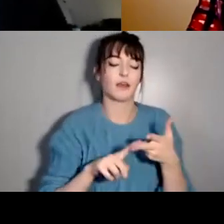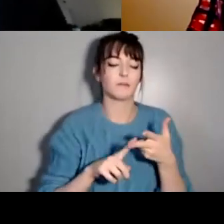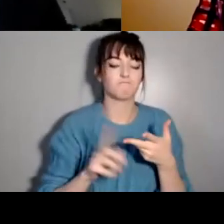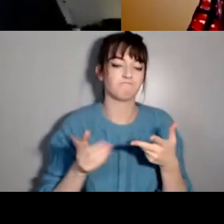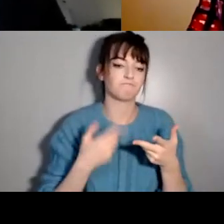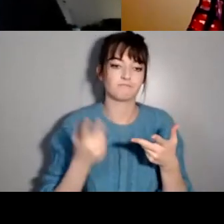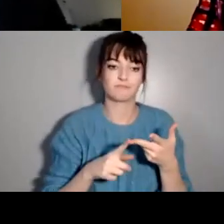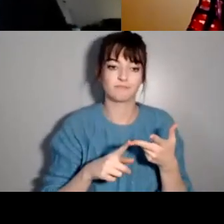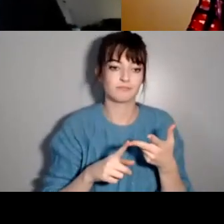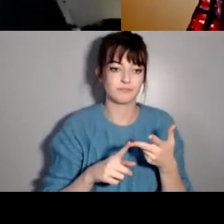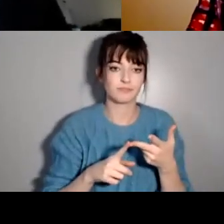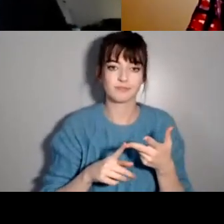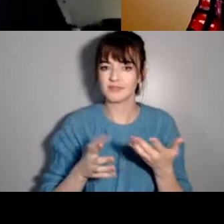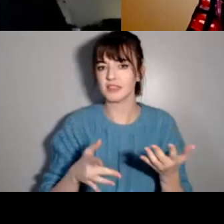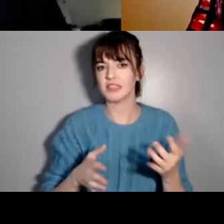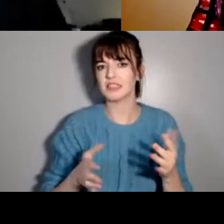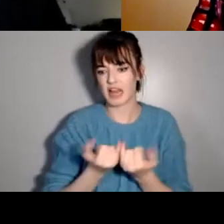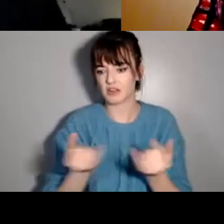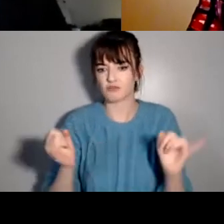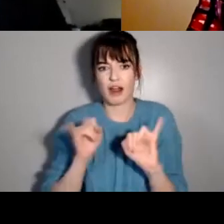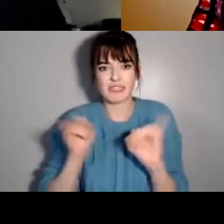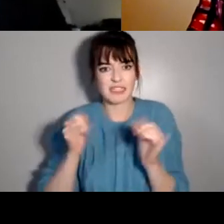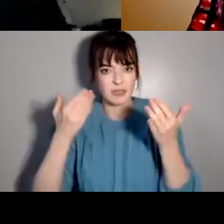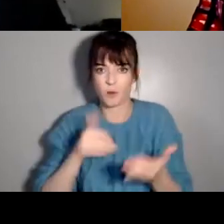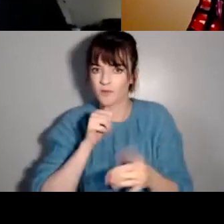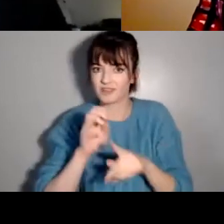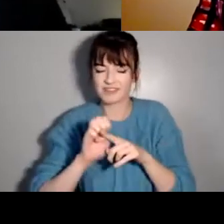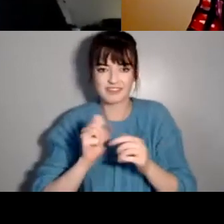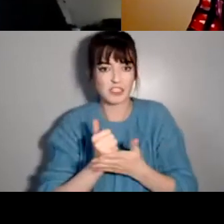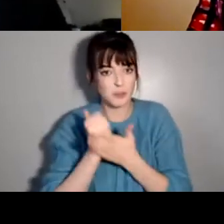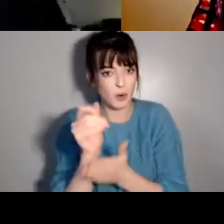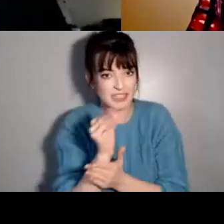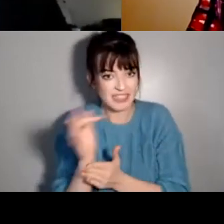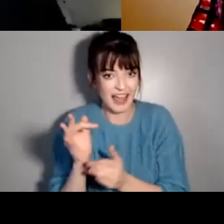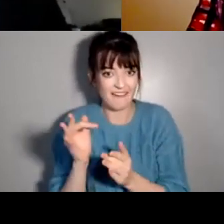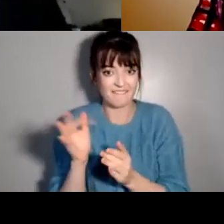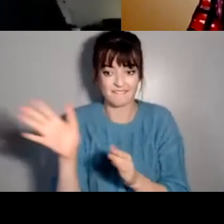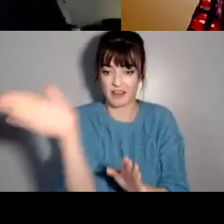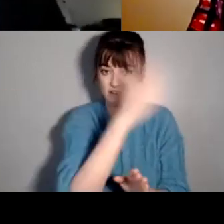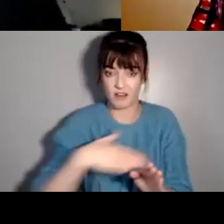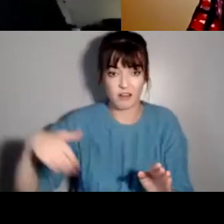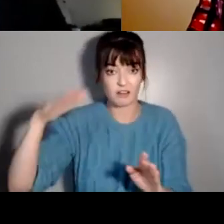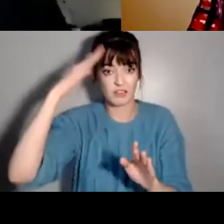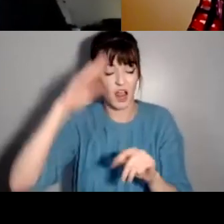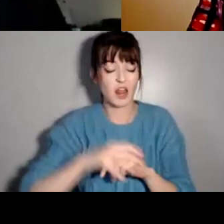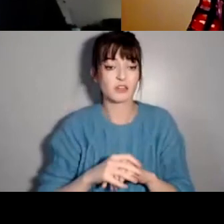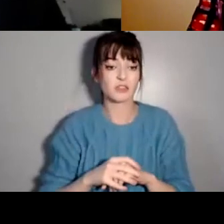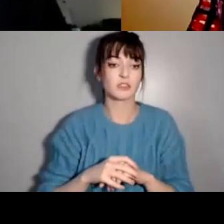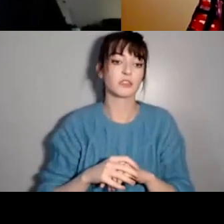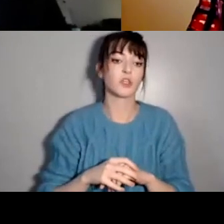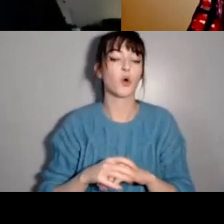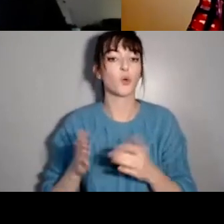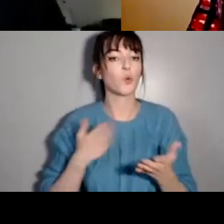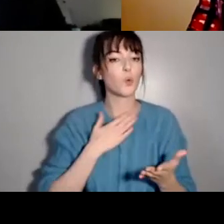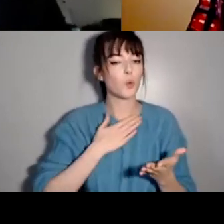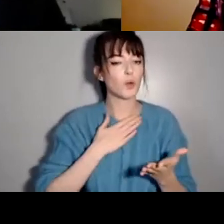And there is quite a crisis in terms of support staff as well, within right across Ireland. So it's just in